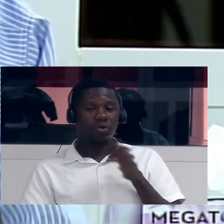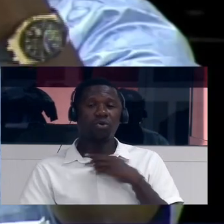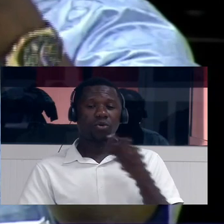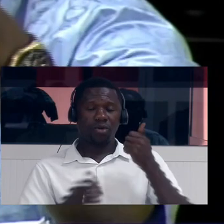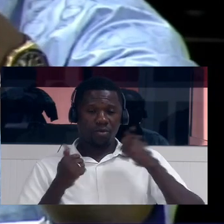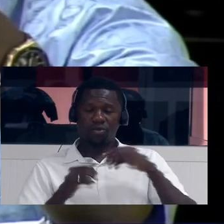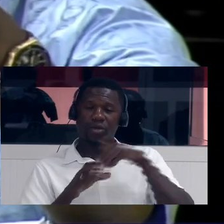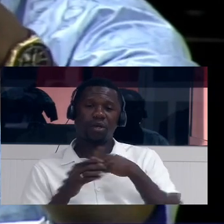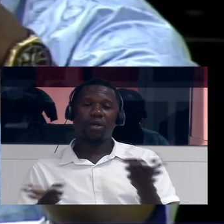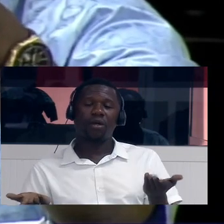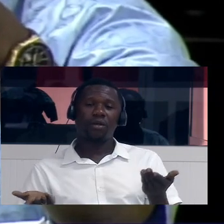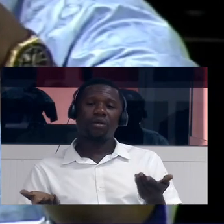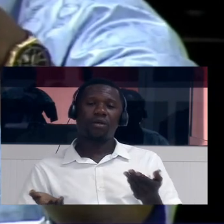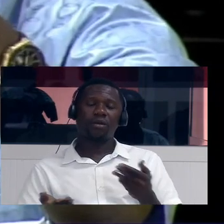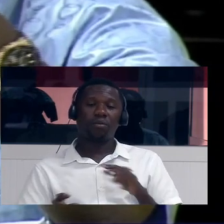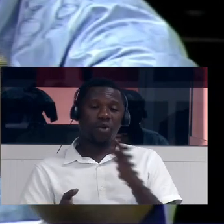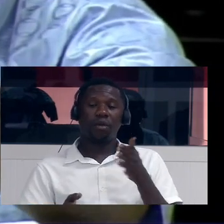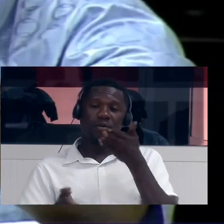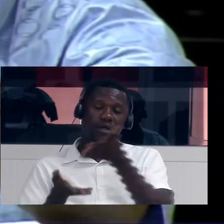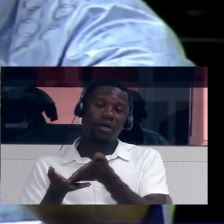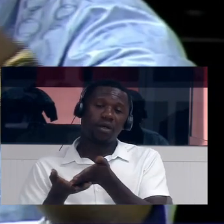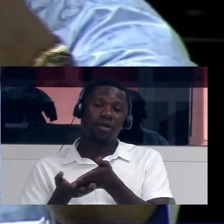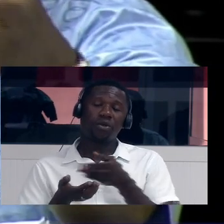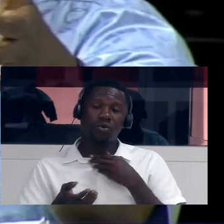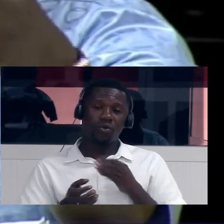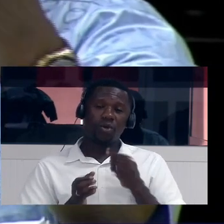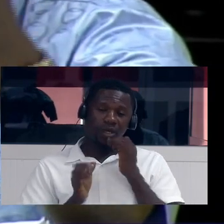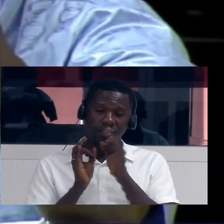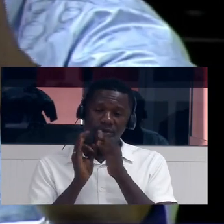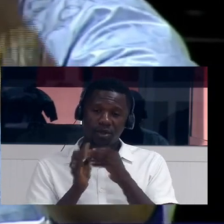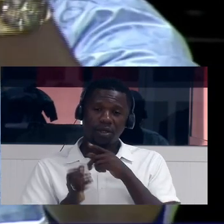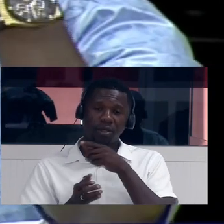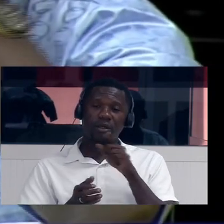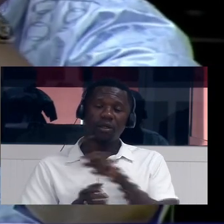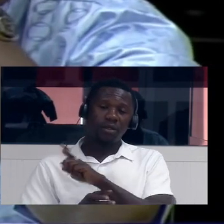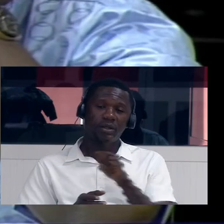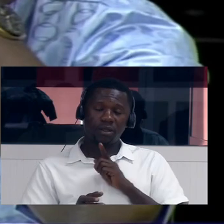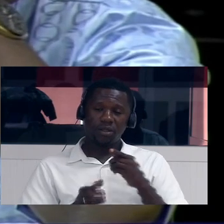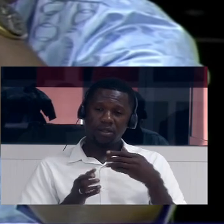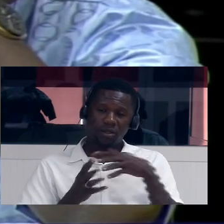by being there, you are implying that they interfered with police operations.